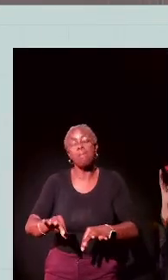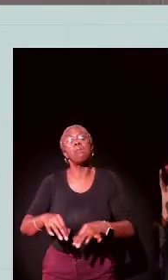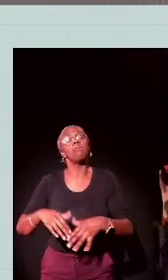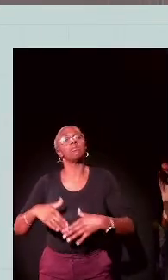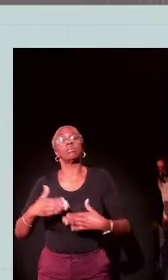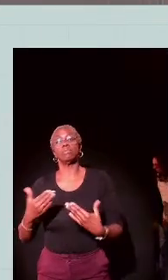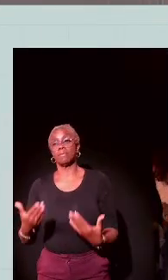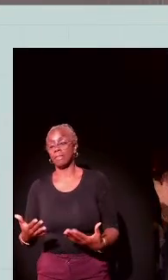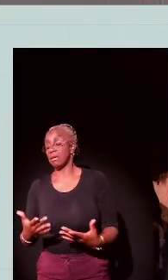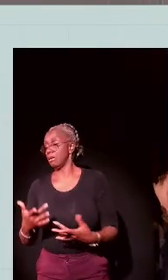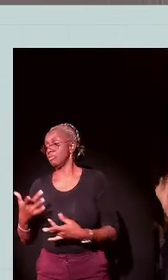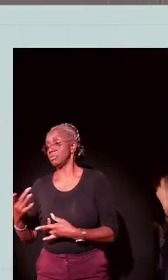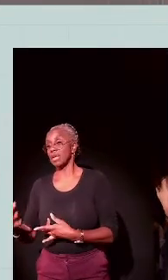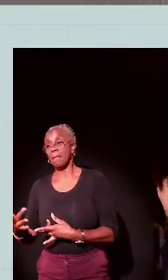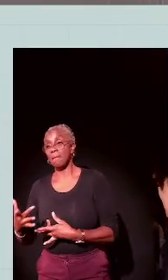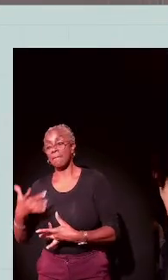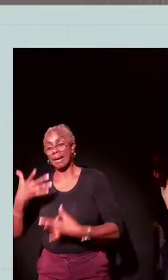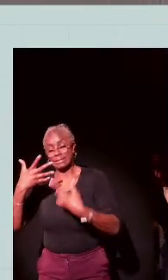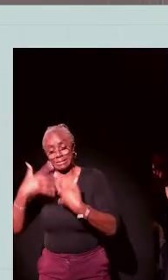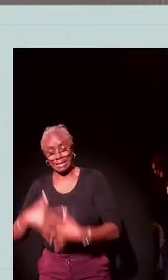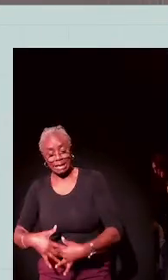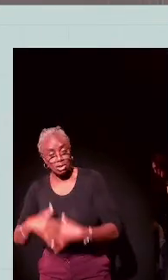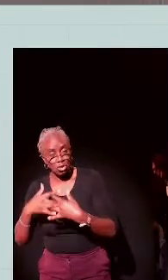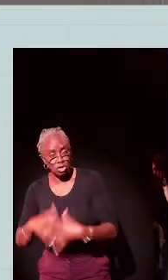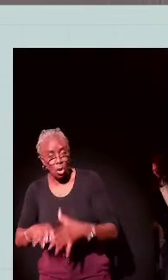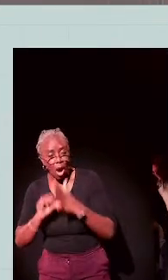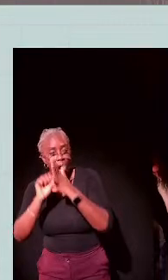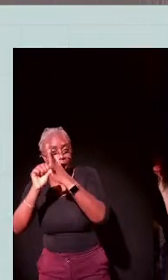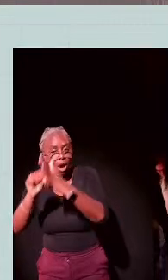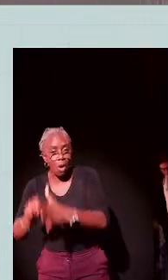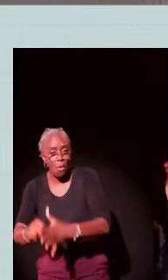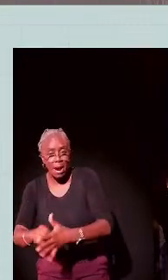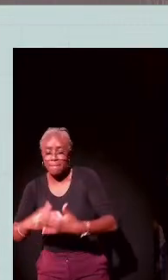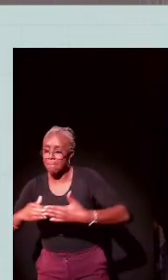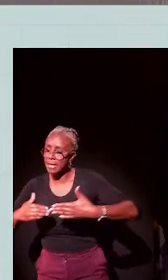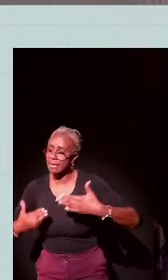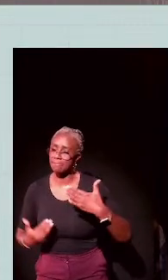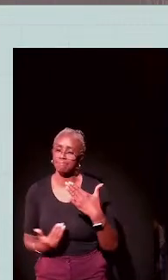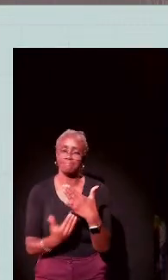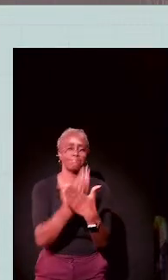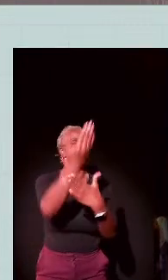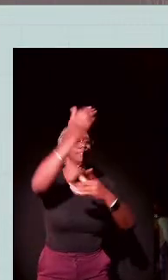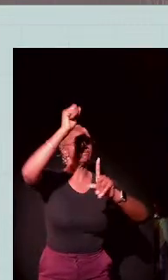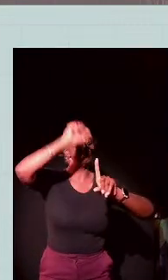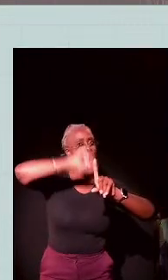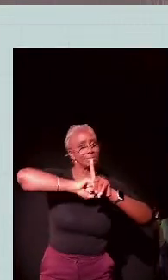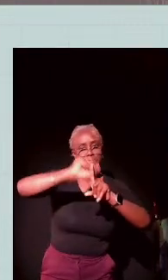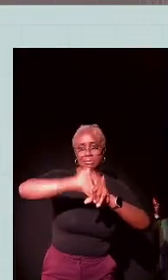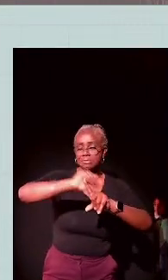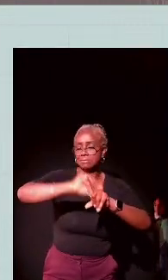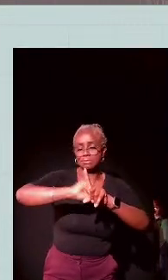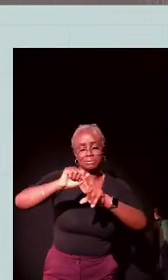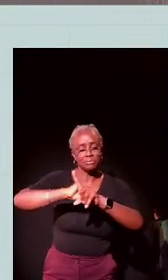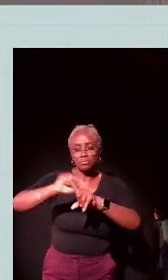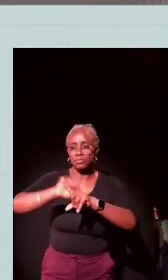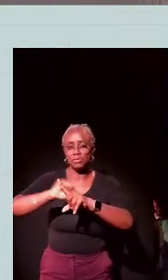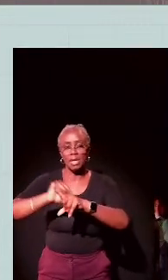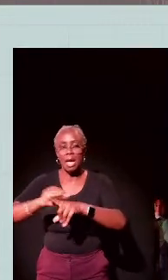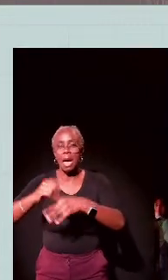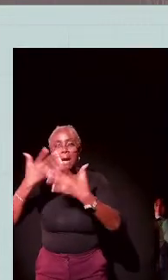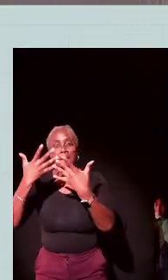where a lot of technological hardware has evolved in response to technological innovation that other actors have been